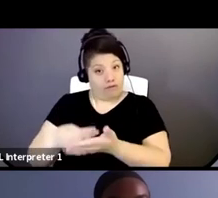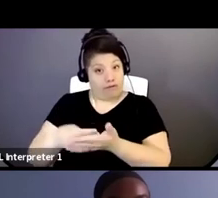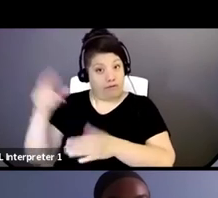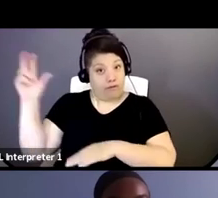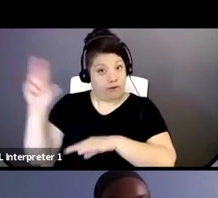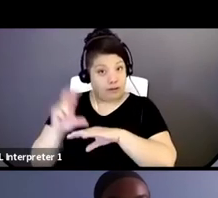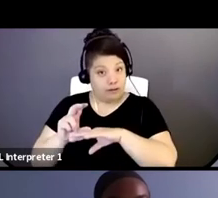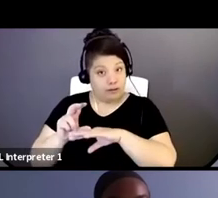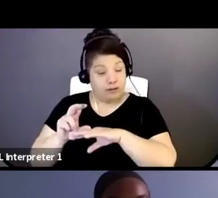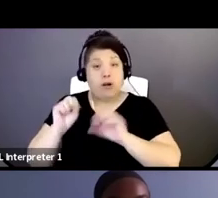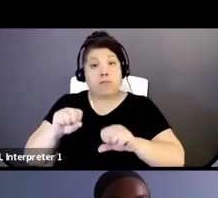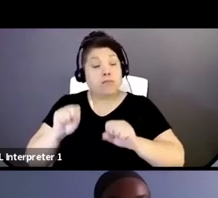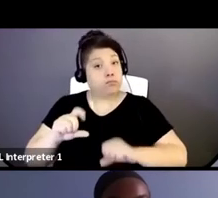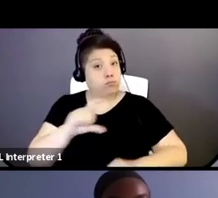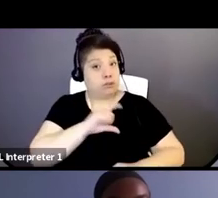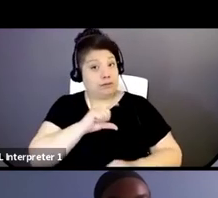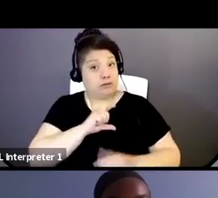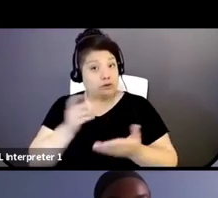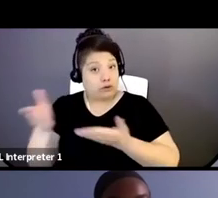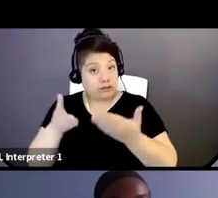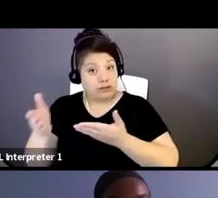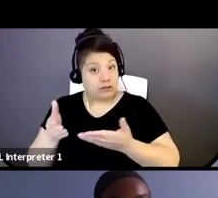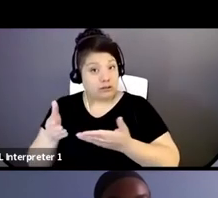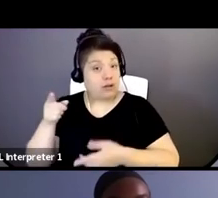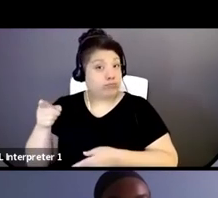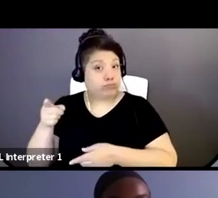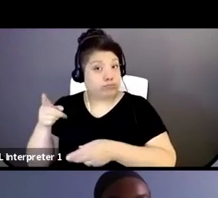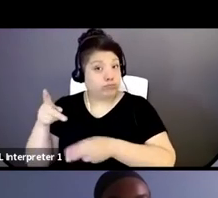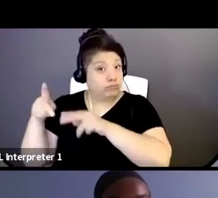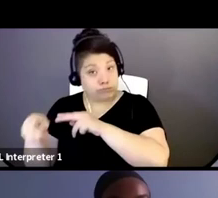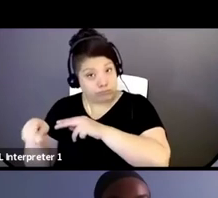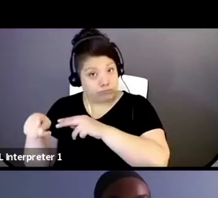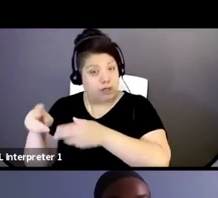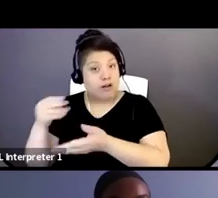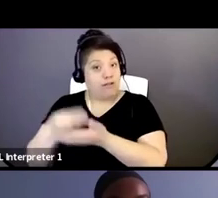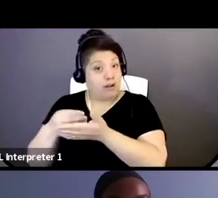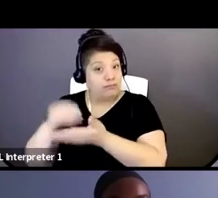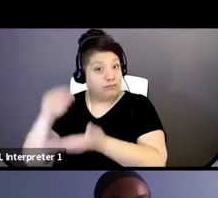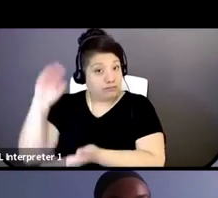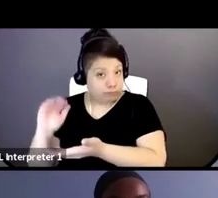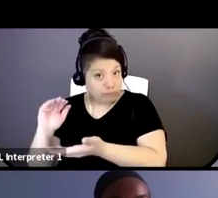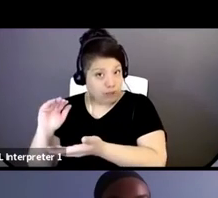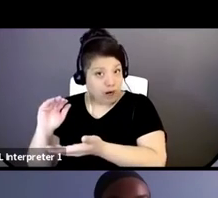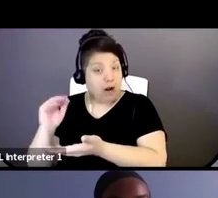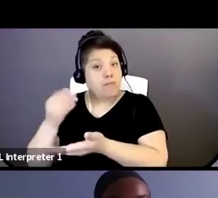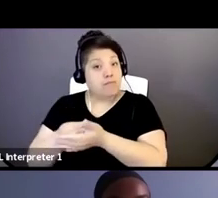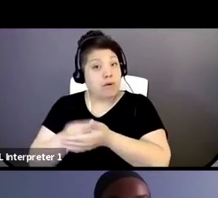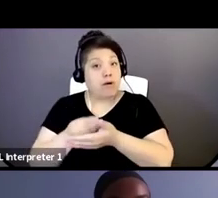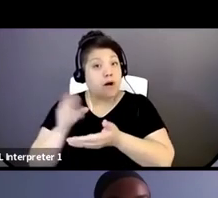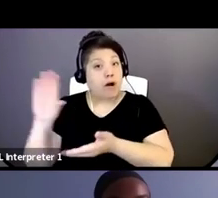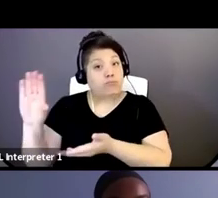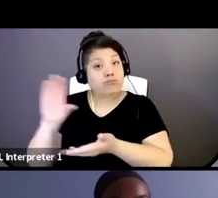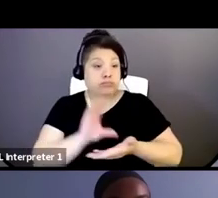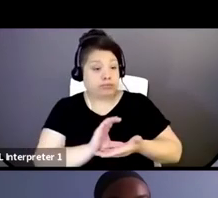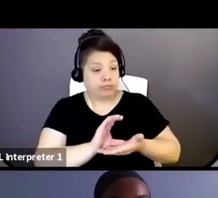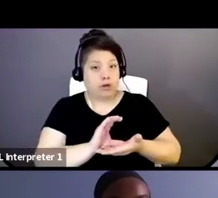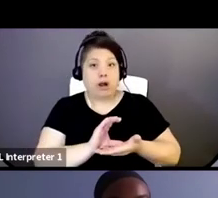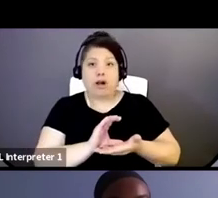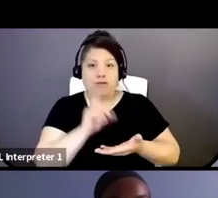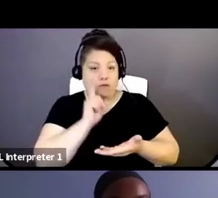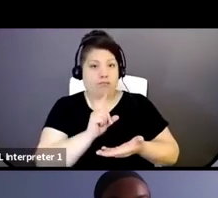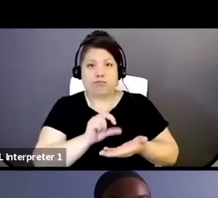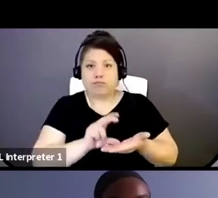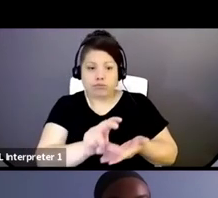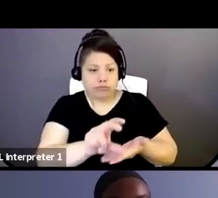from defunding the police and putting that money back into our communities with these community-led alternatives, so they can